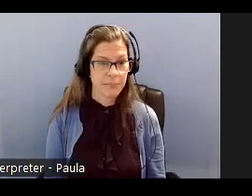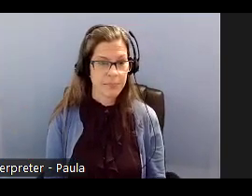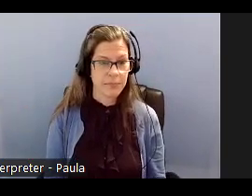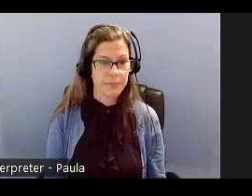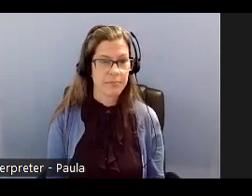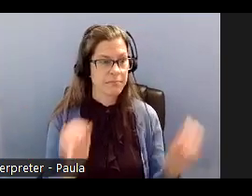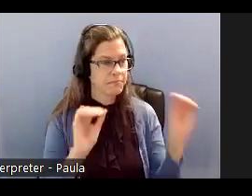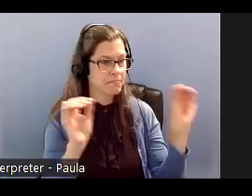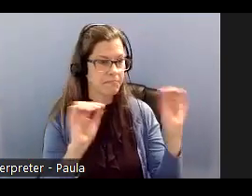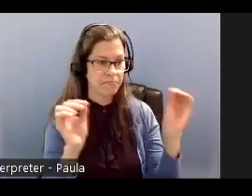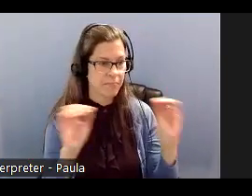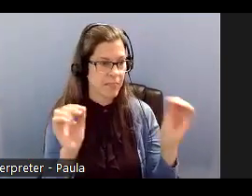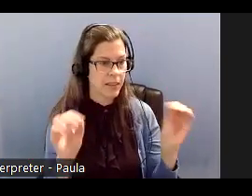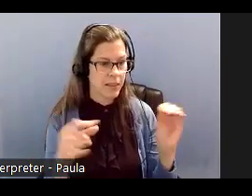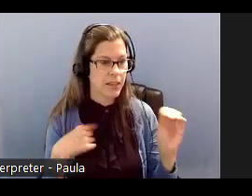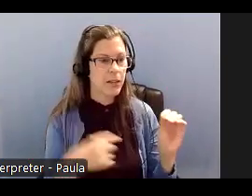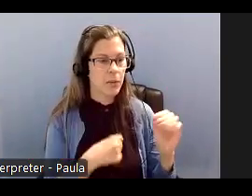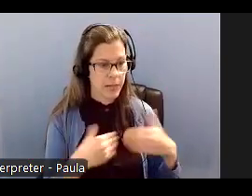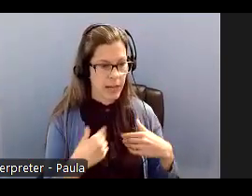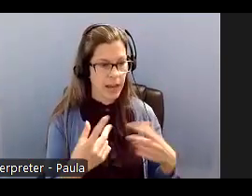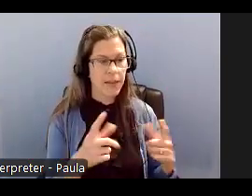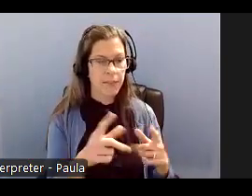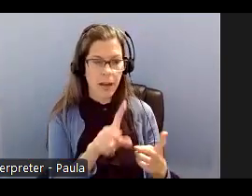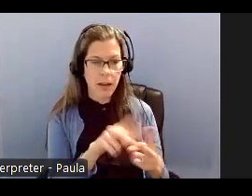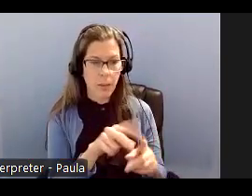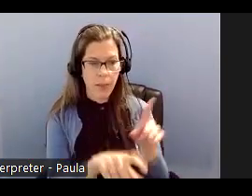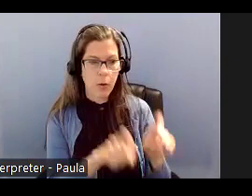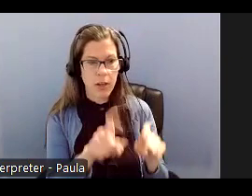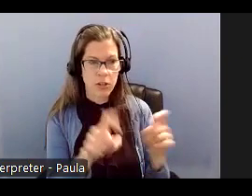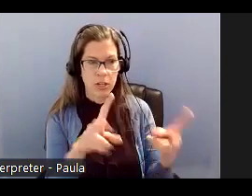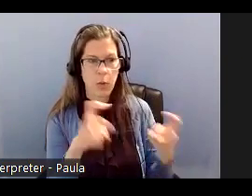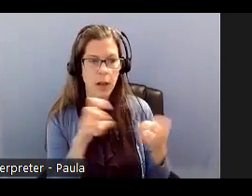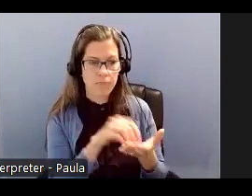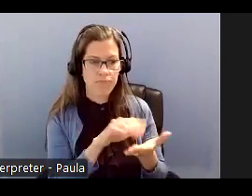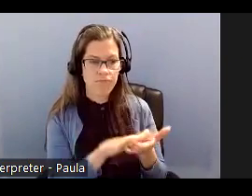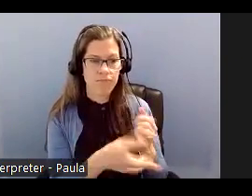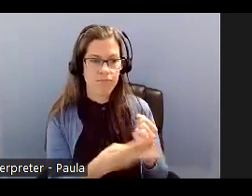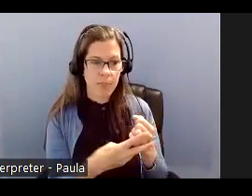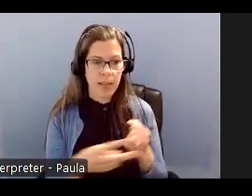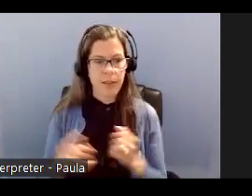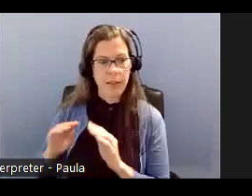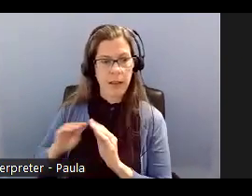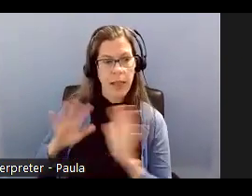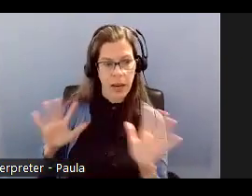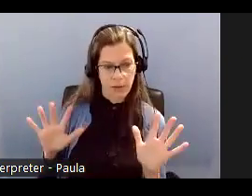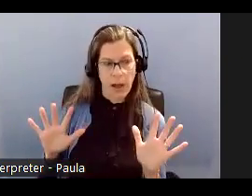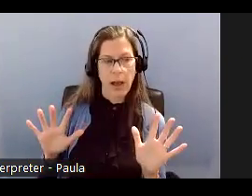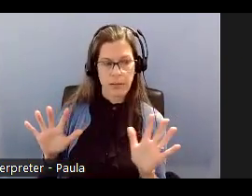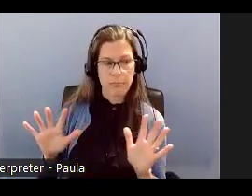Nothing at this time. We do have a couple of questions that we are taking back to get more clarification. Makes sense.